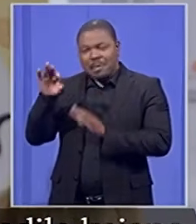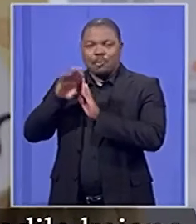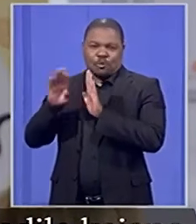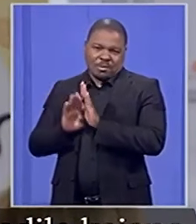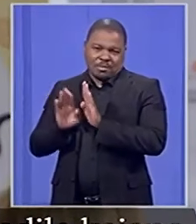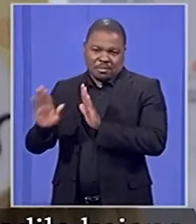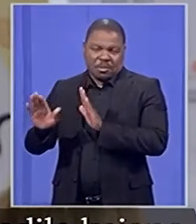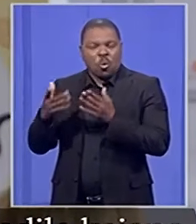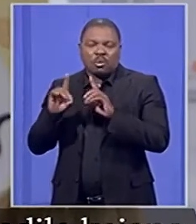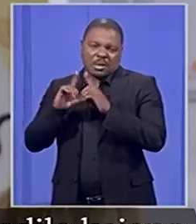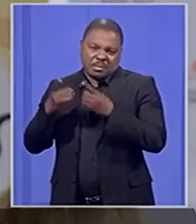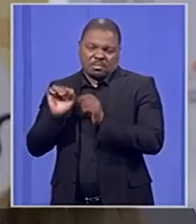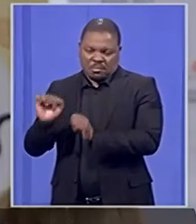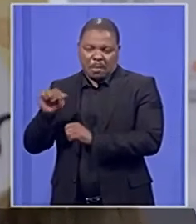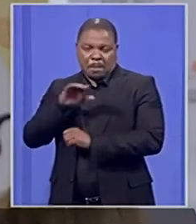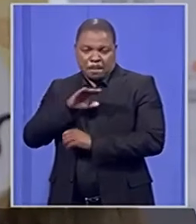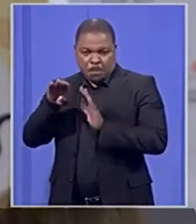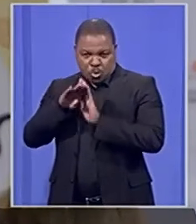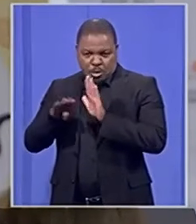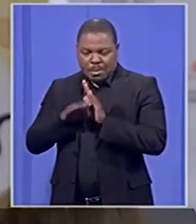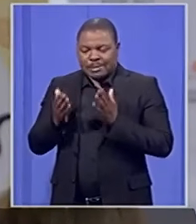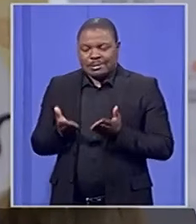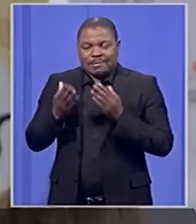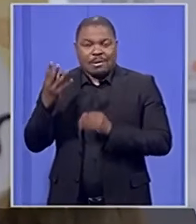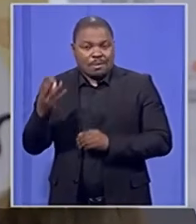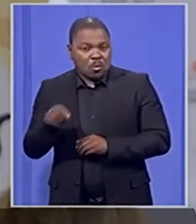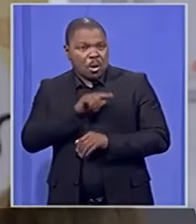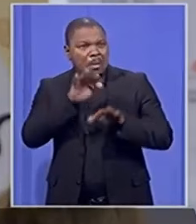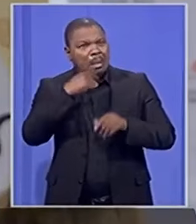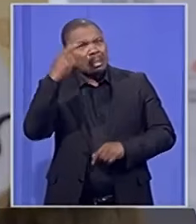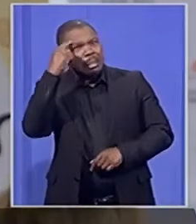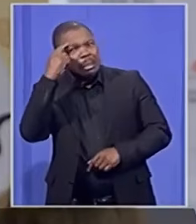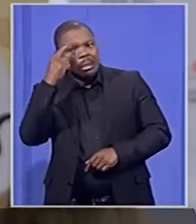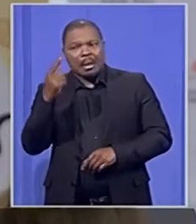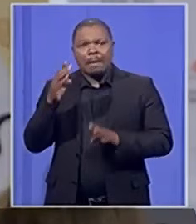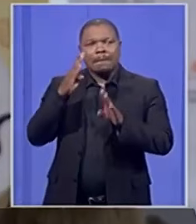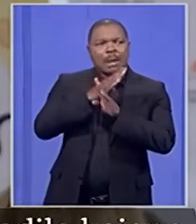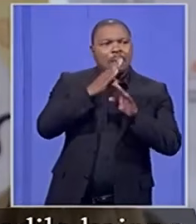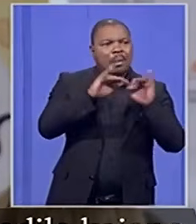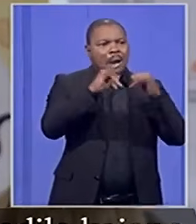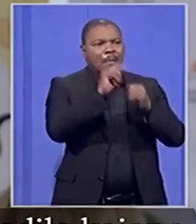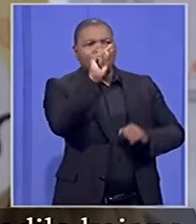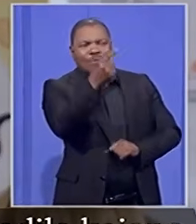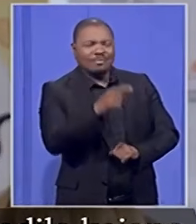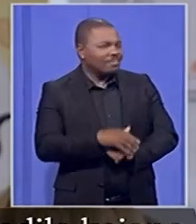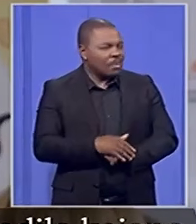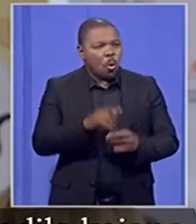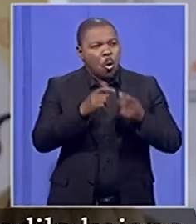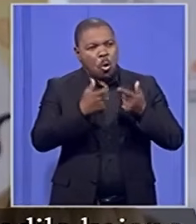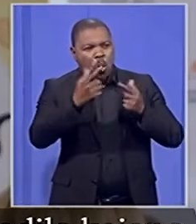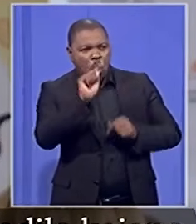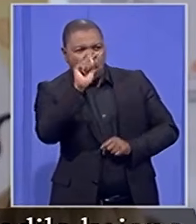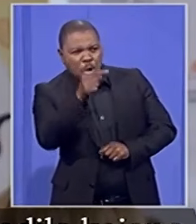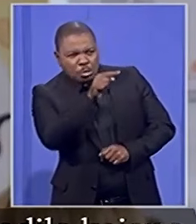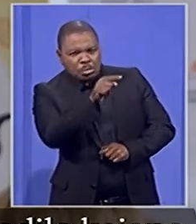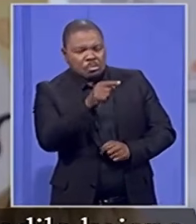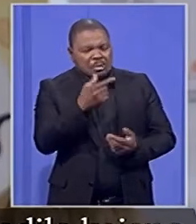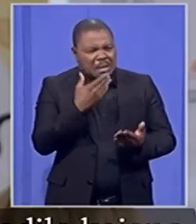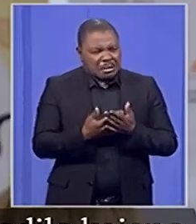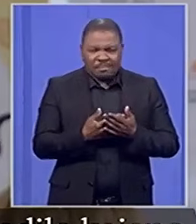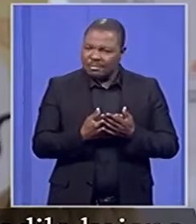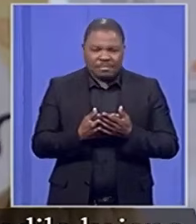program, department that does the services, because people think that it's the private sector sometimes, or it's lawyers that can be only to do that.